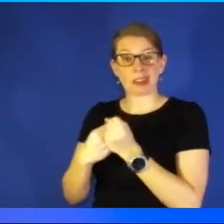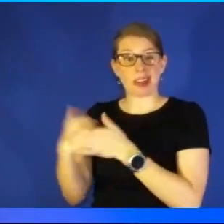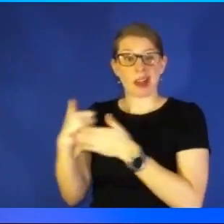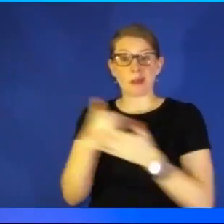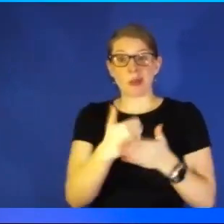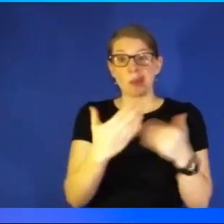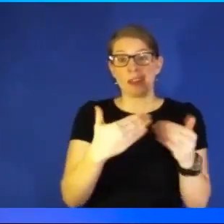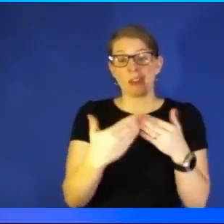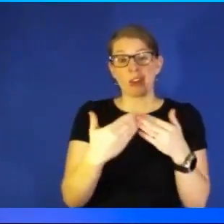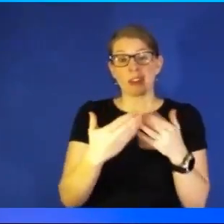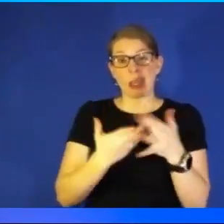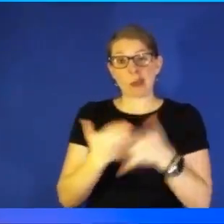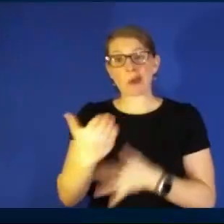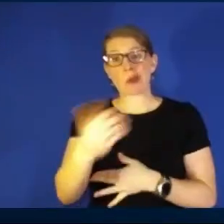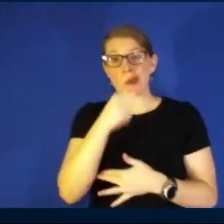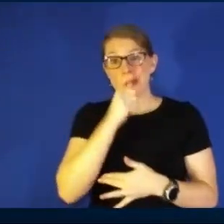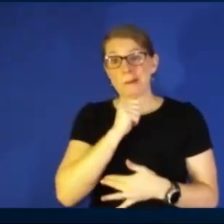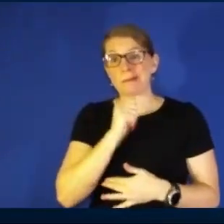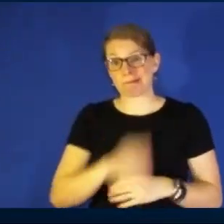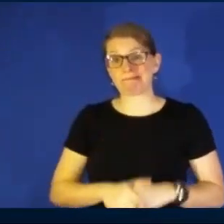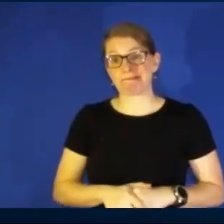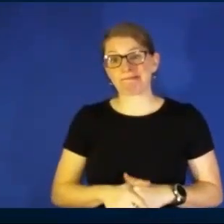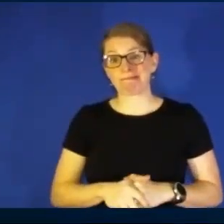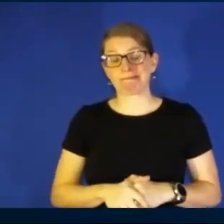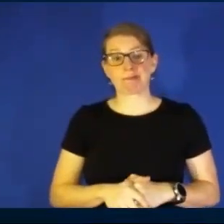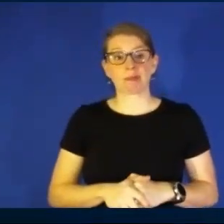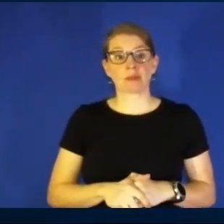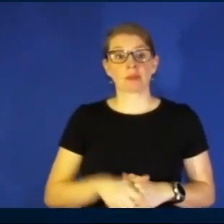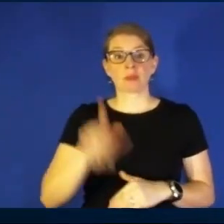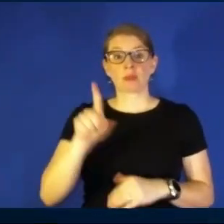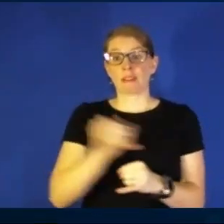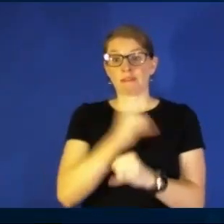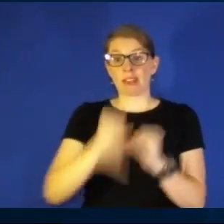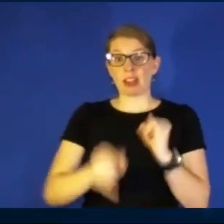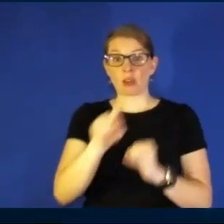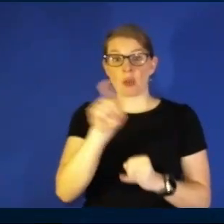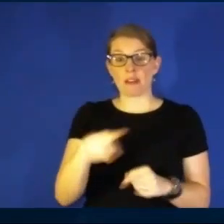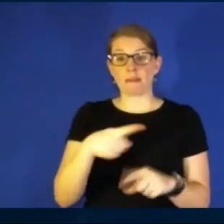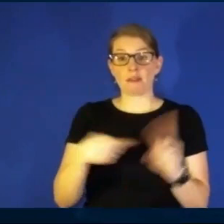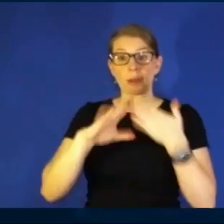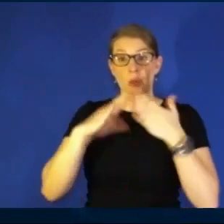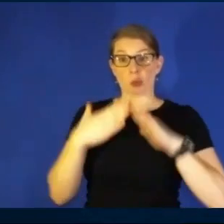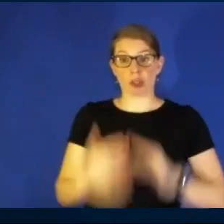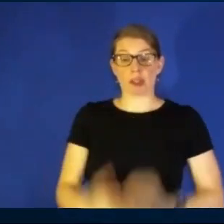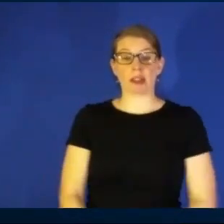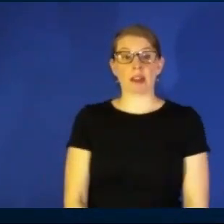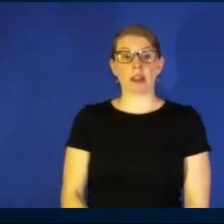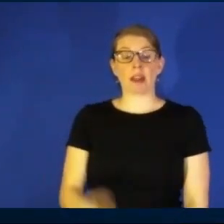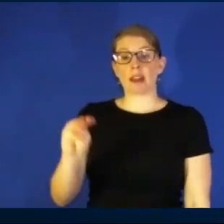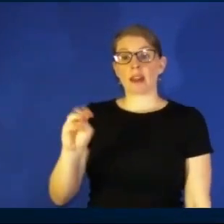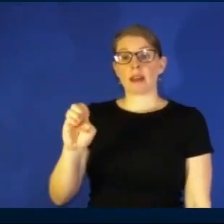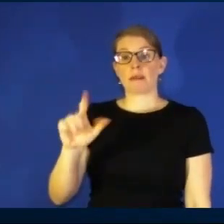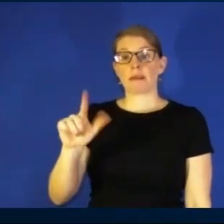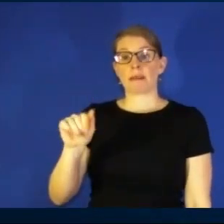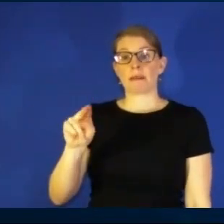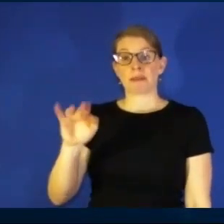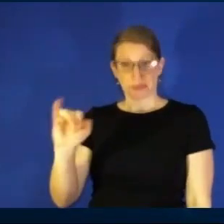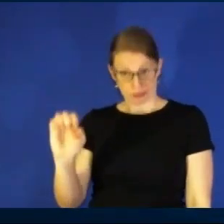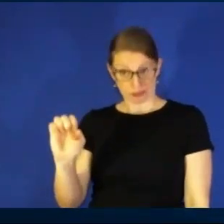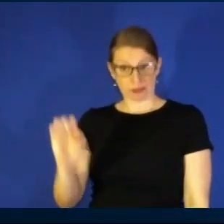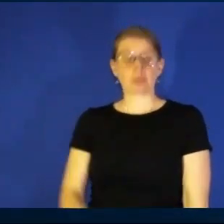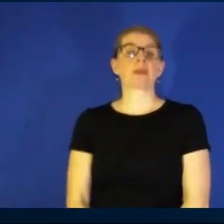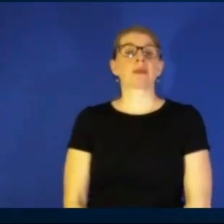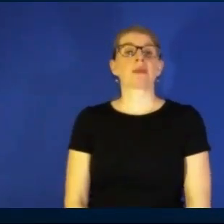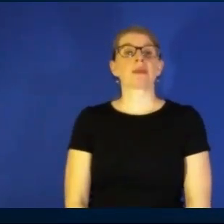go through this journey. I have one final question from our community, from Melanie Lively. Dr.